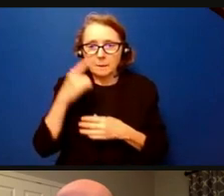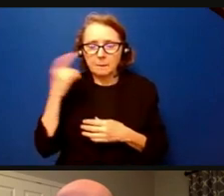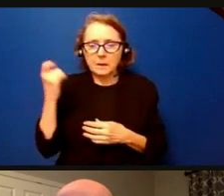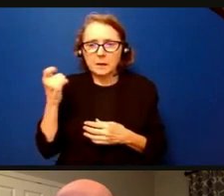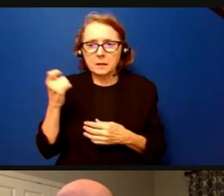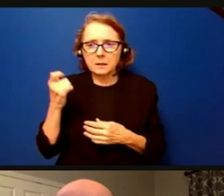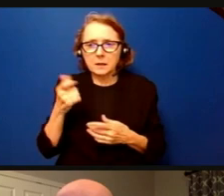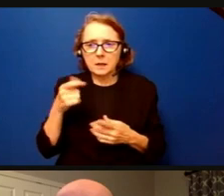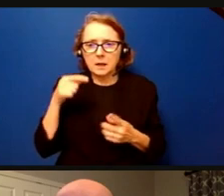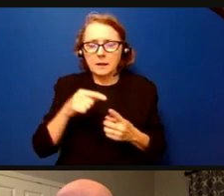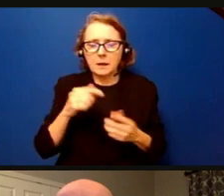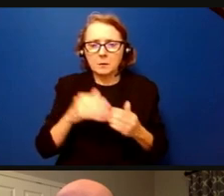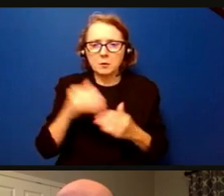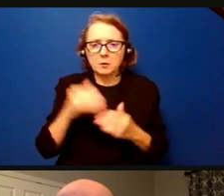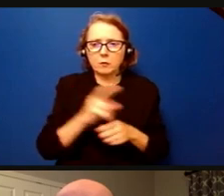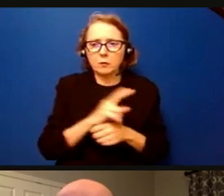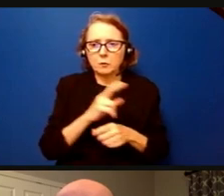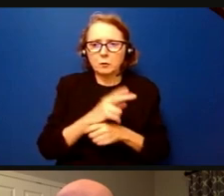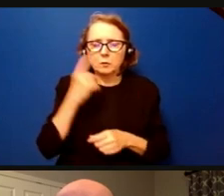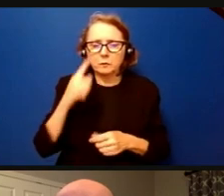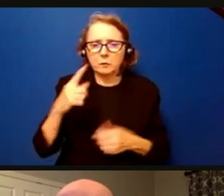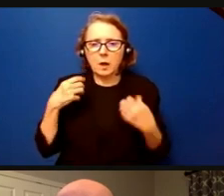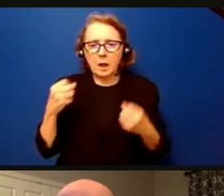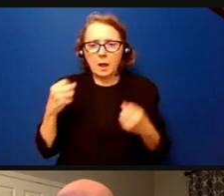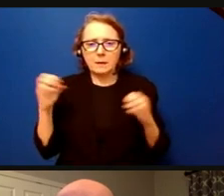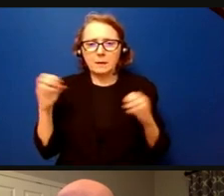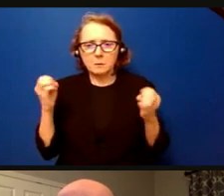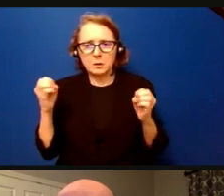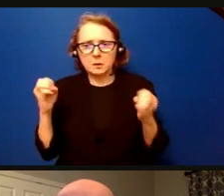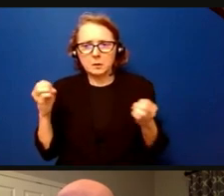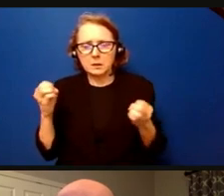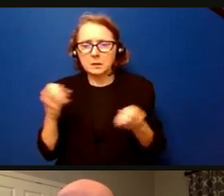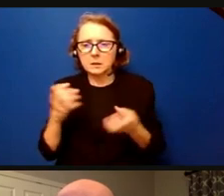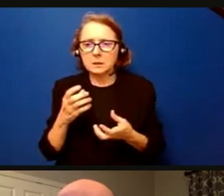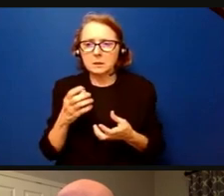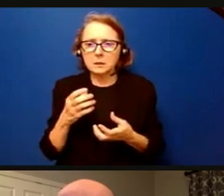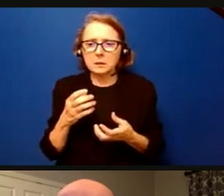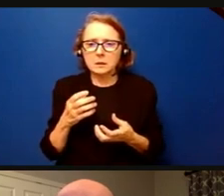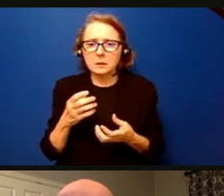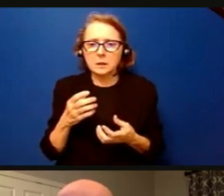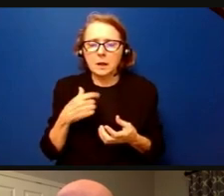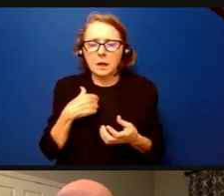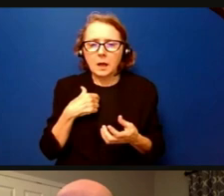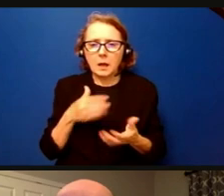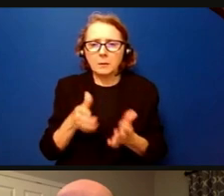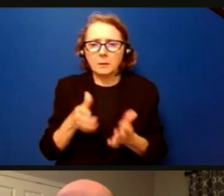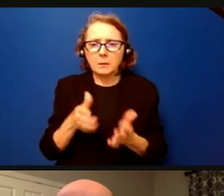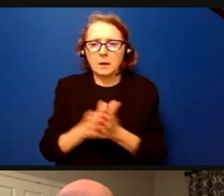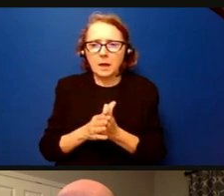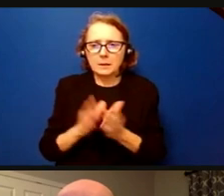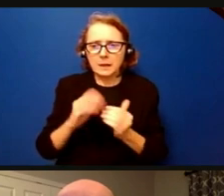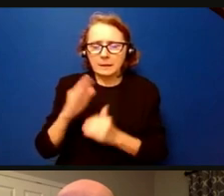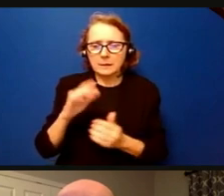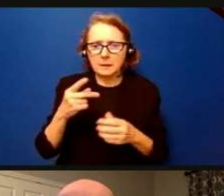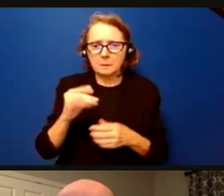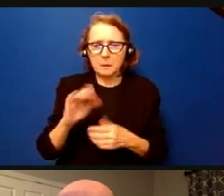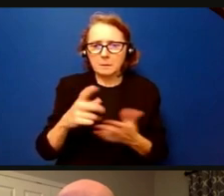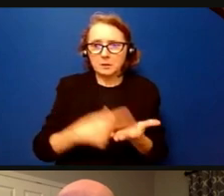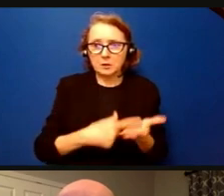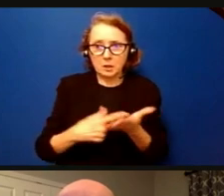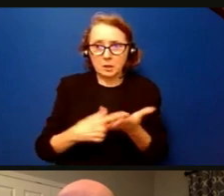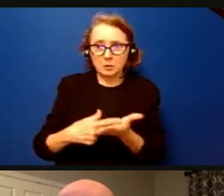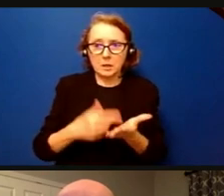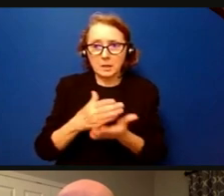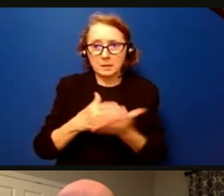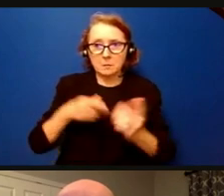it was overused for health emergencies. And so I'd ask at least that there be a public discussion at some